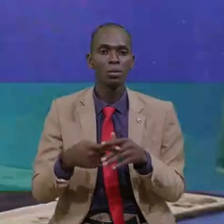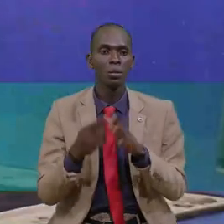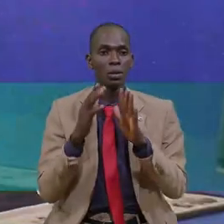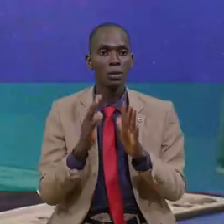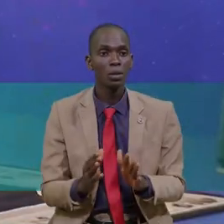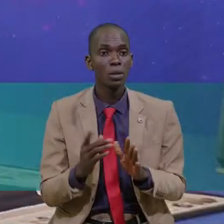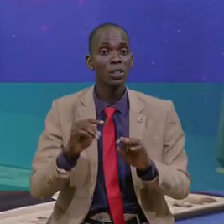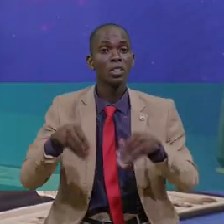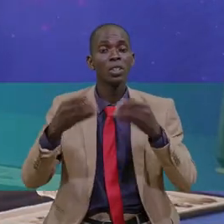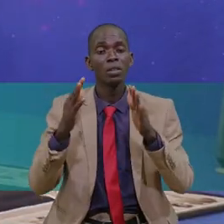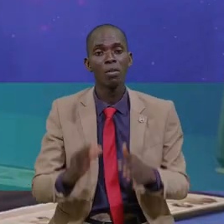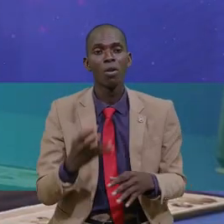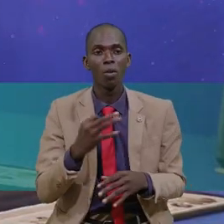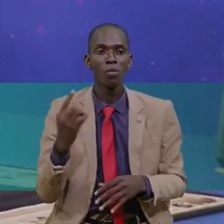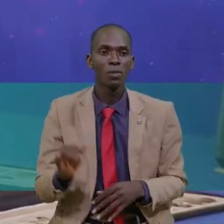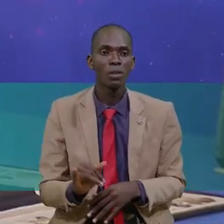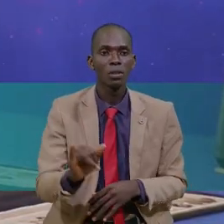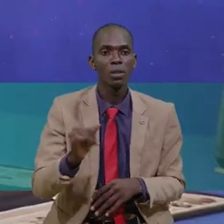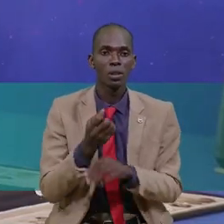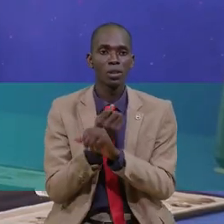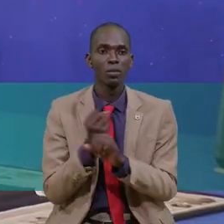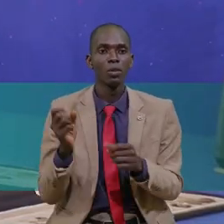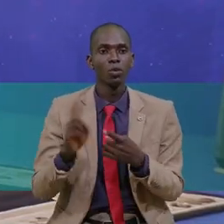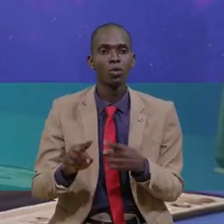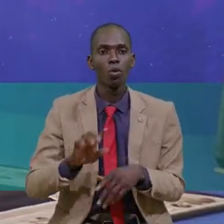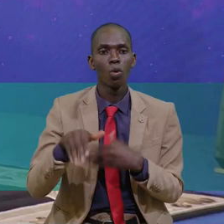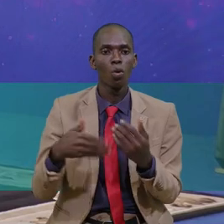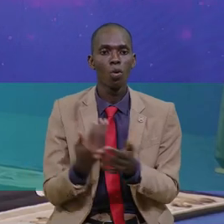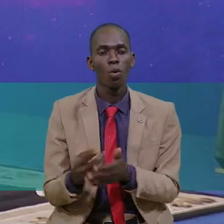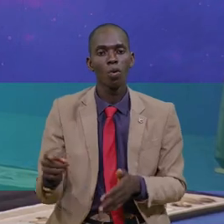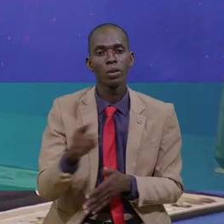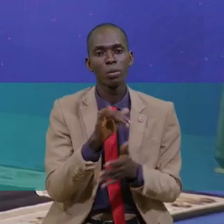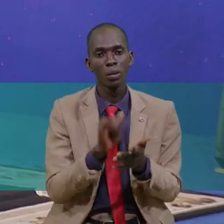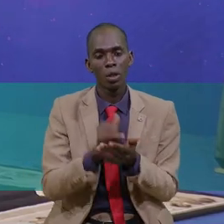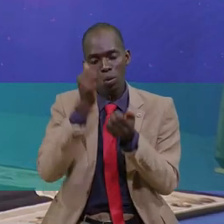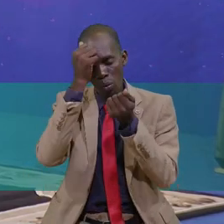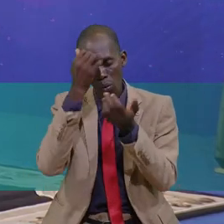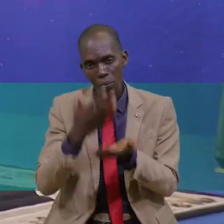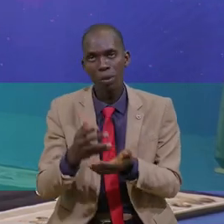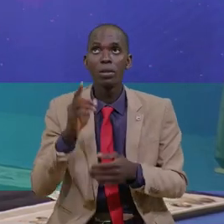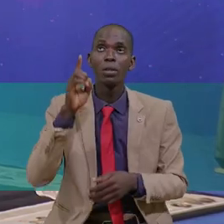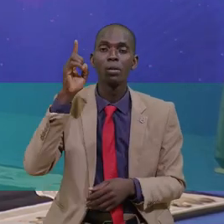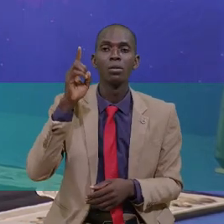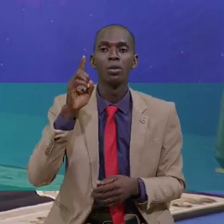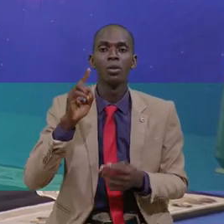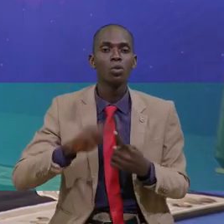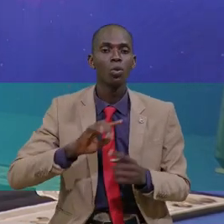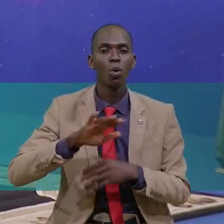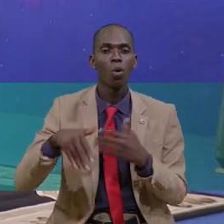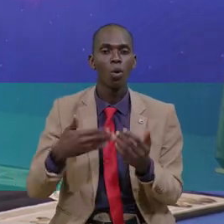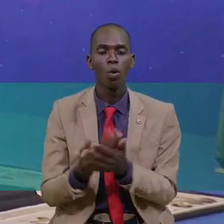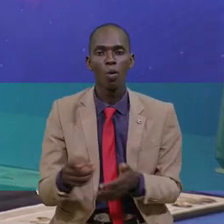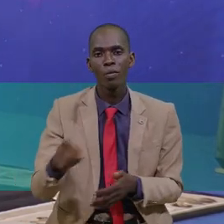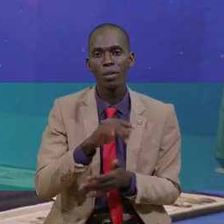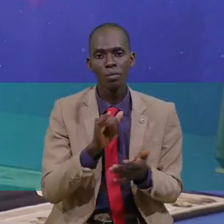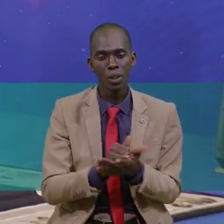eternal salvation unto all them that obey him. Unto all them that